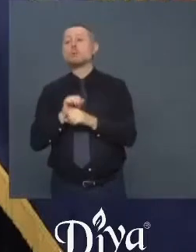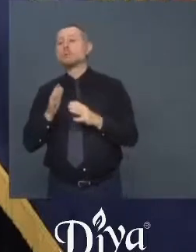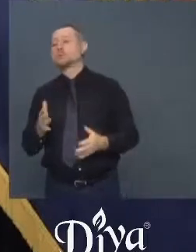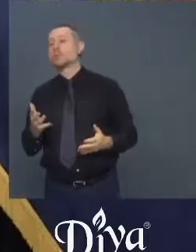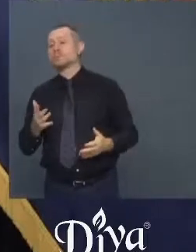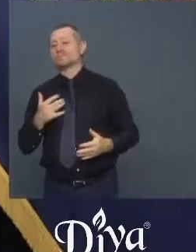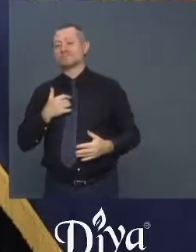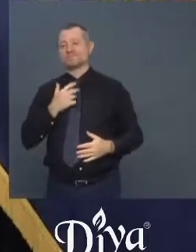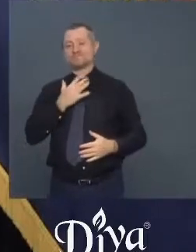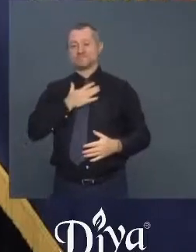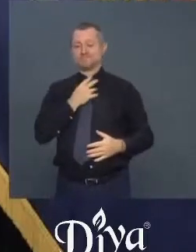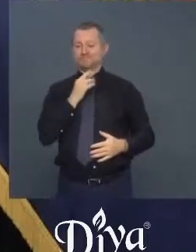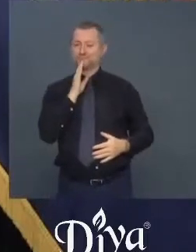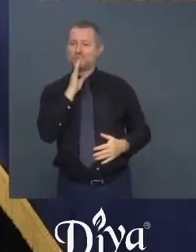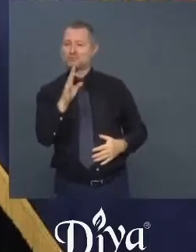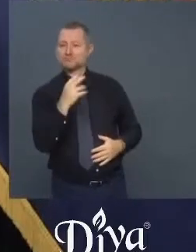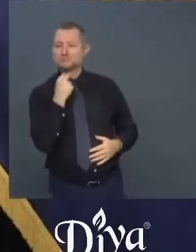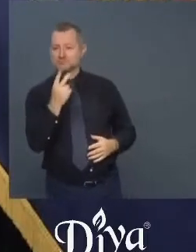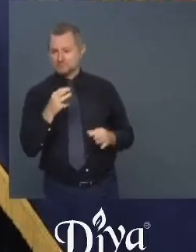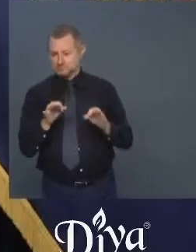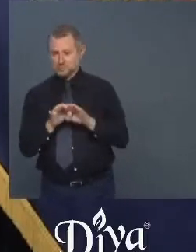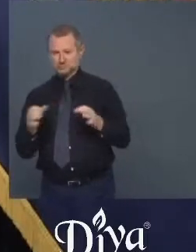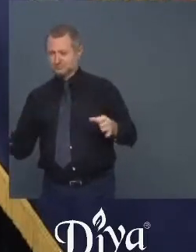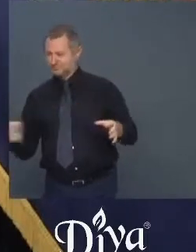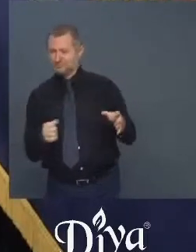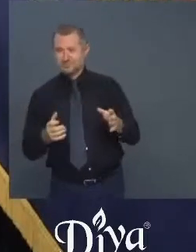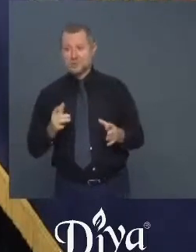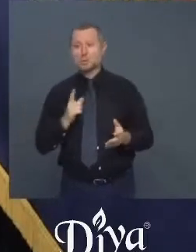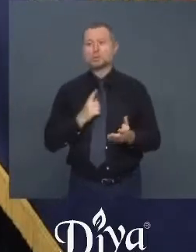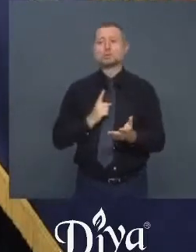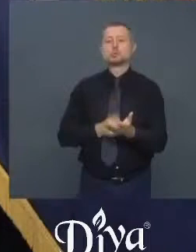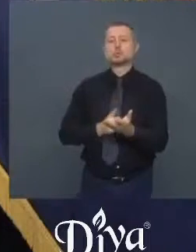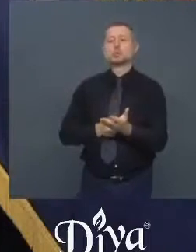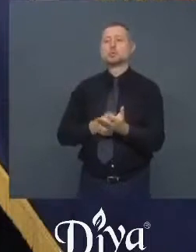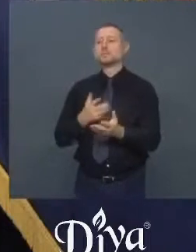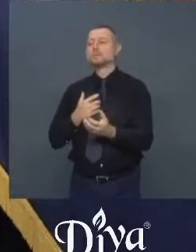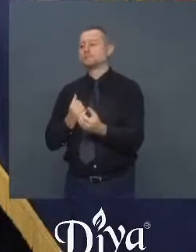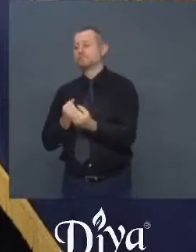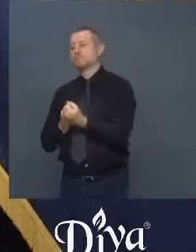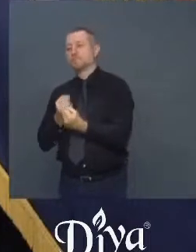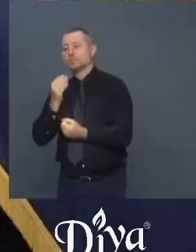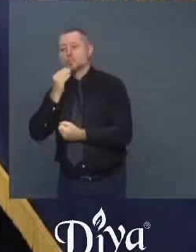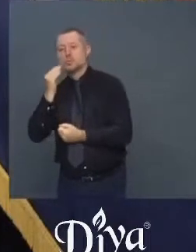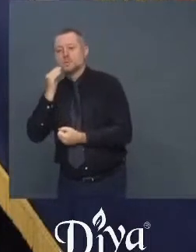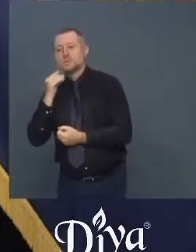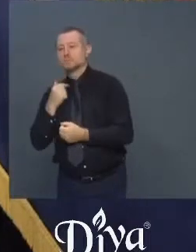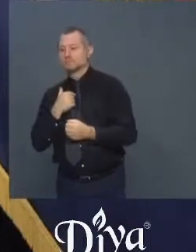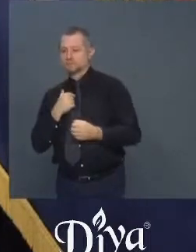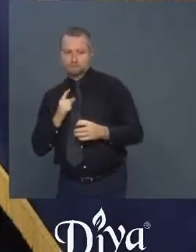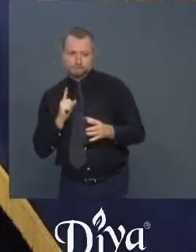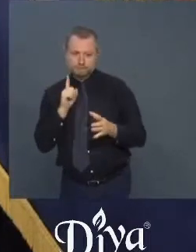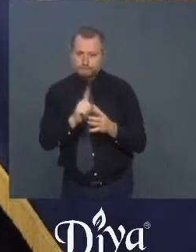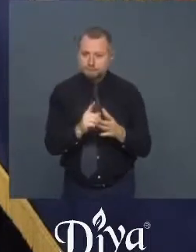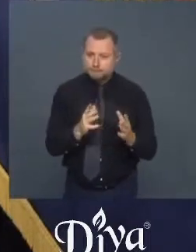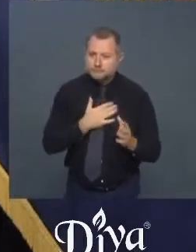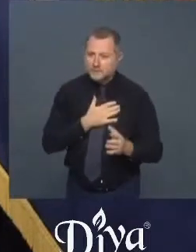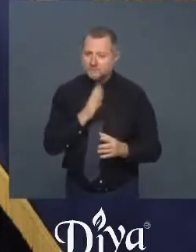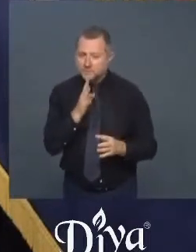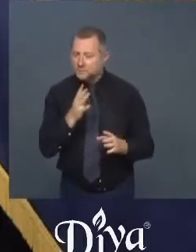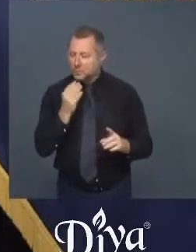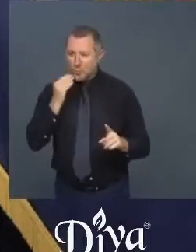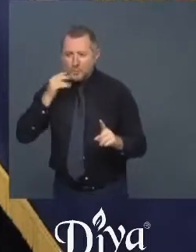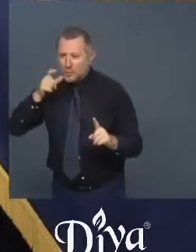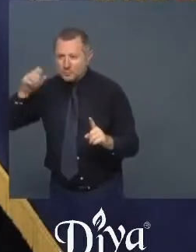Nursing home advocates want to have a voice on that committee. There's this regional distribution. You have a lot of